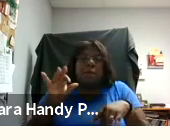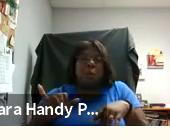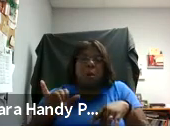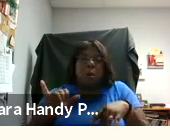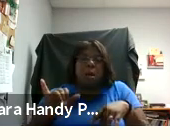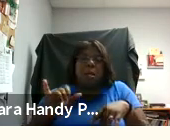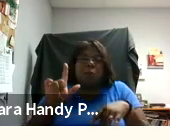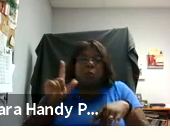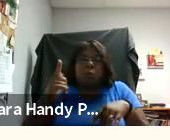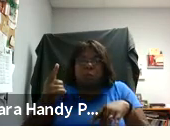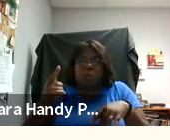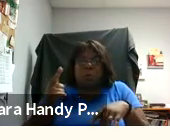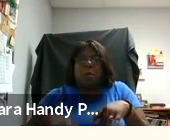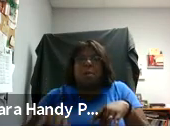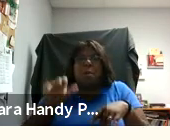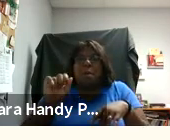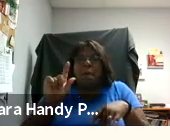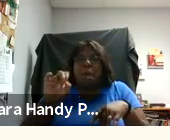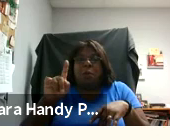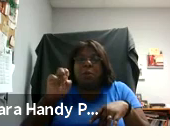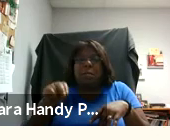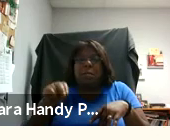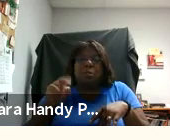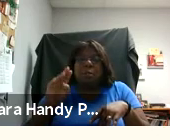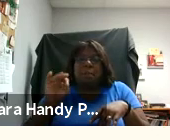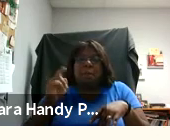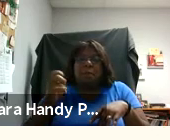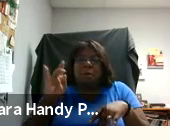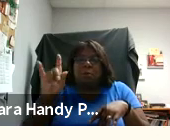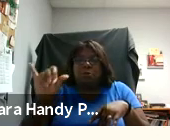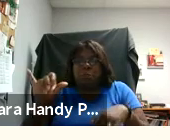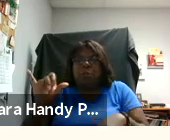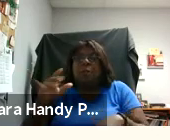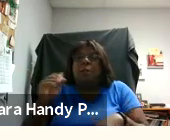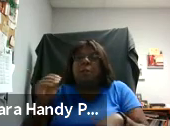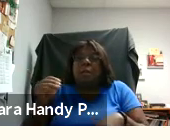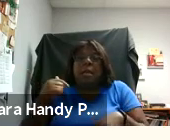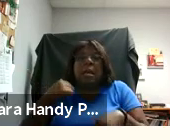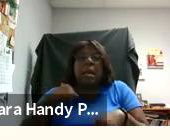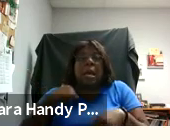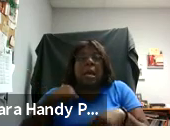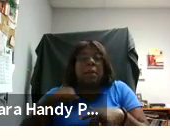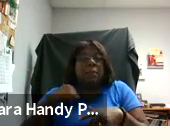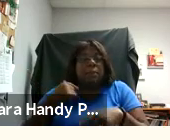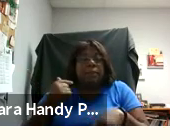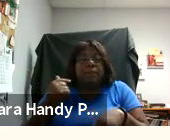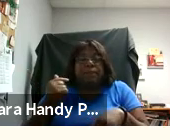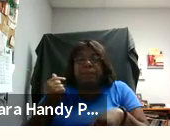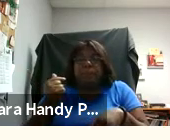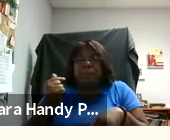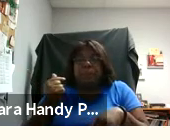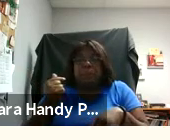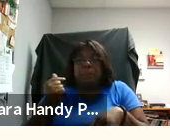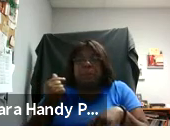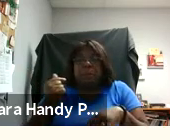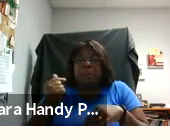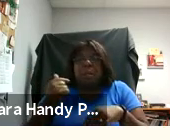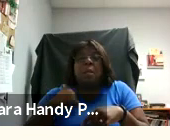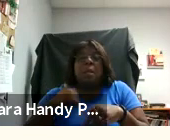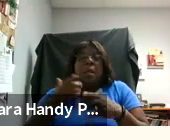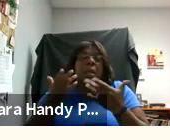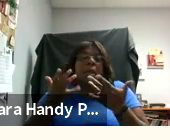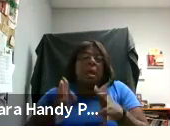21 allocation methodology. When I was after I had done the reallocations and we were